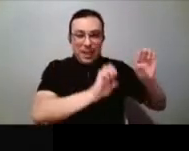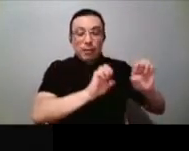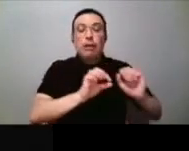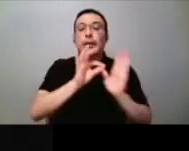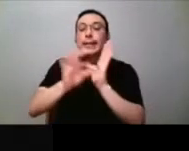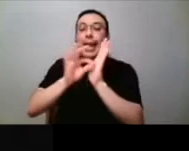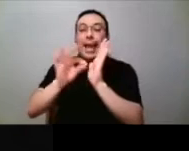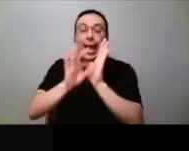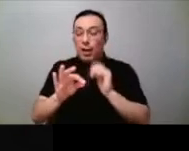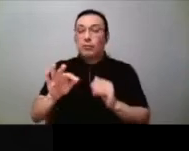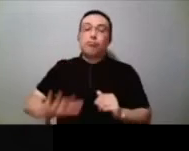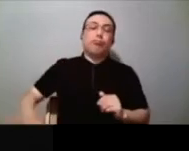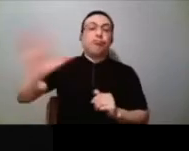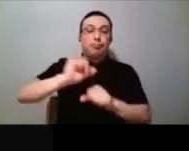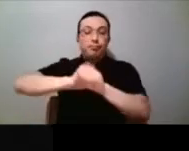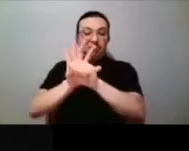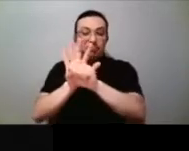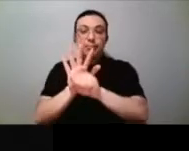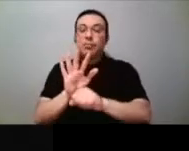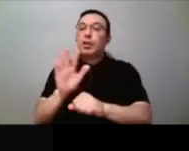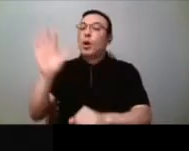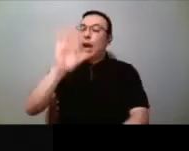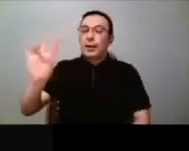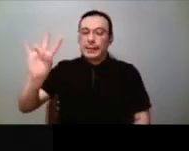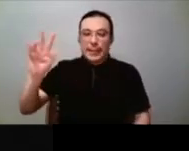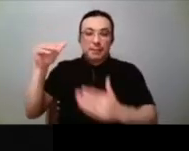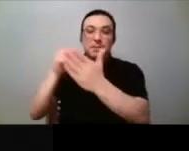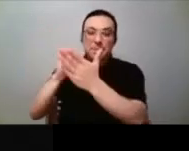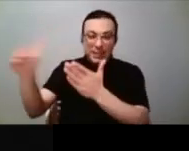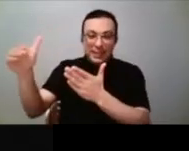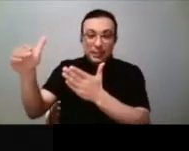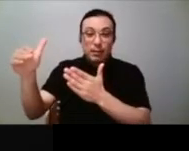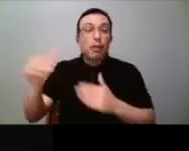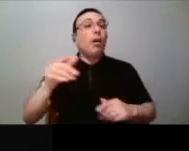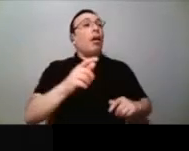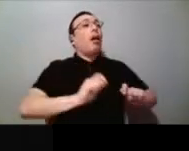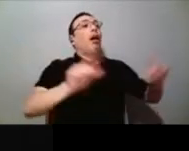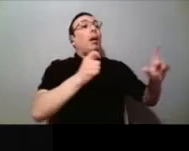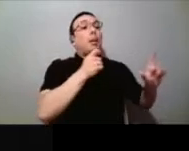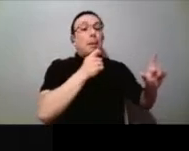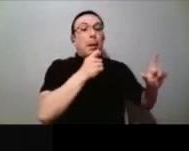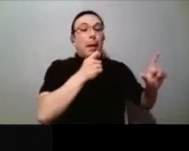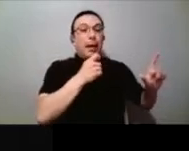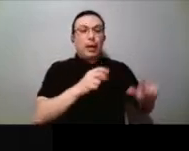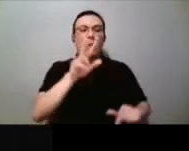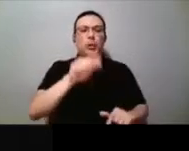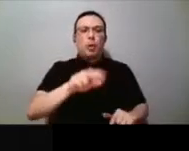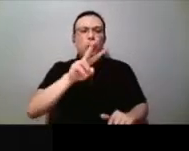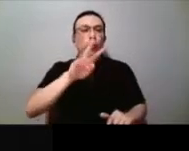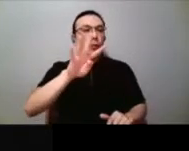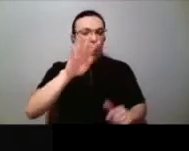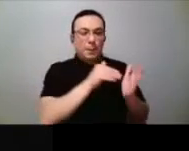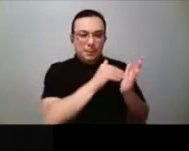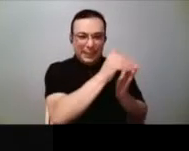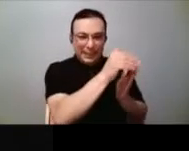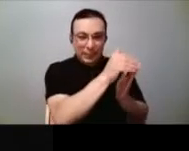is closer to 7 million, more than double the reported 3.24 million. American, while the U.S. count is over